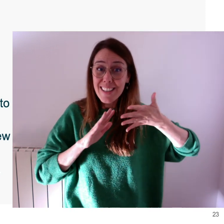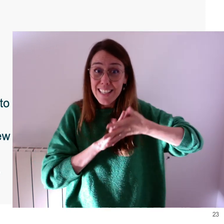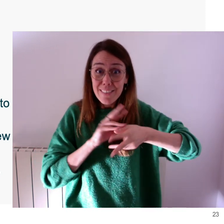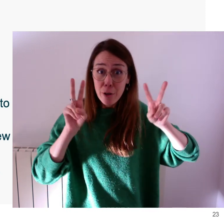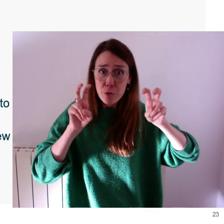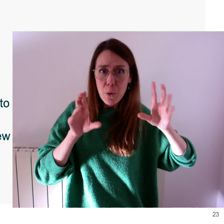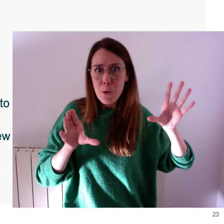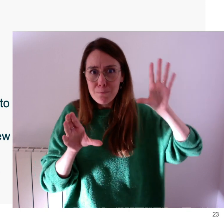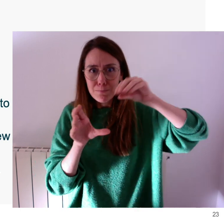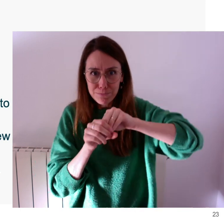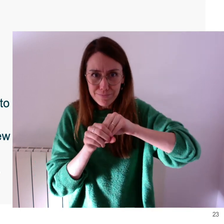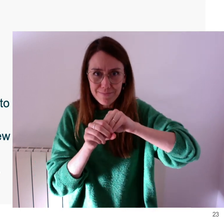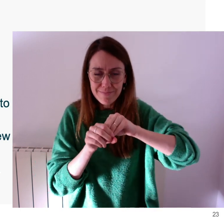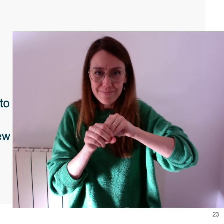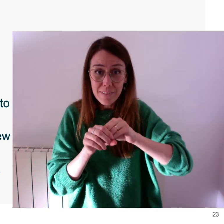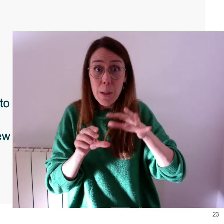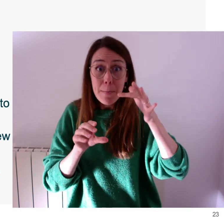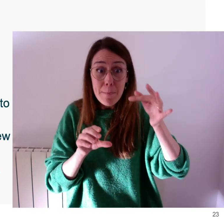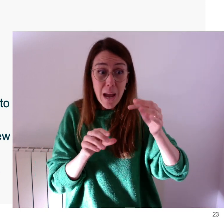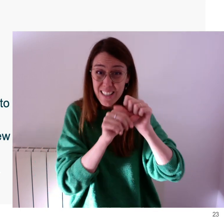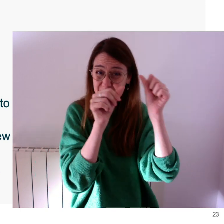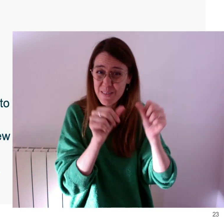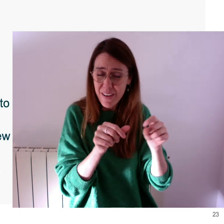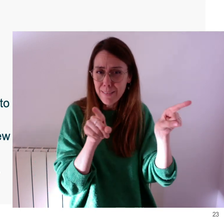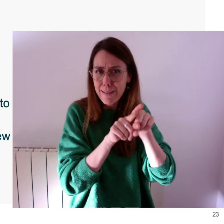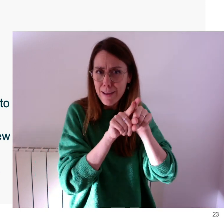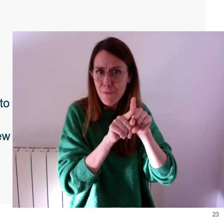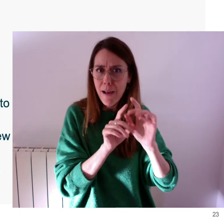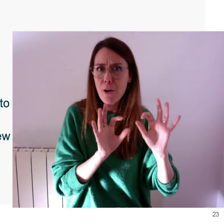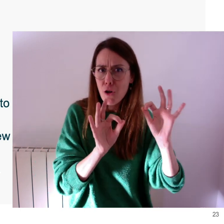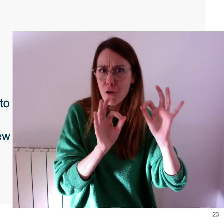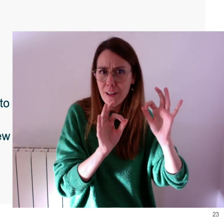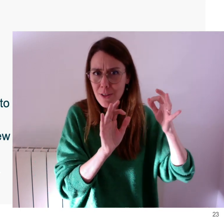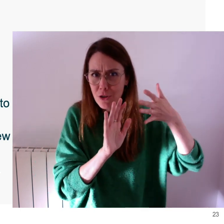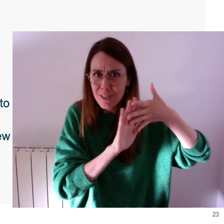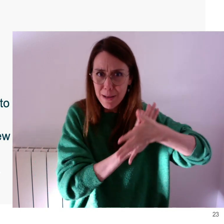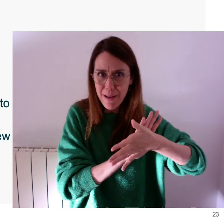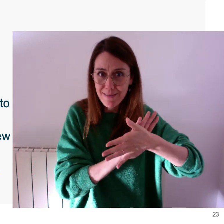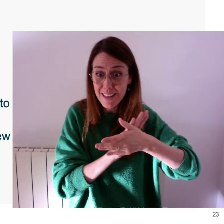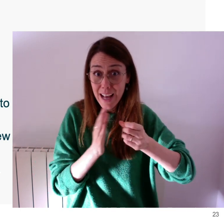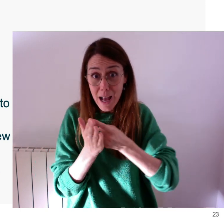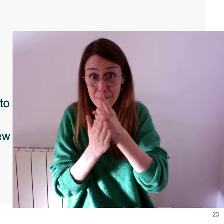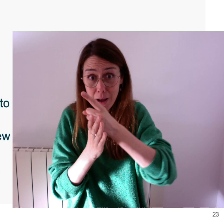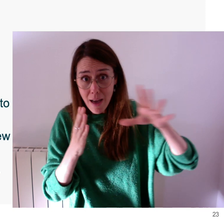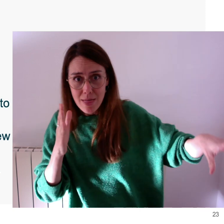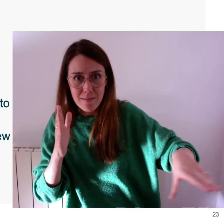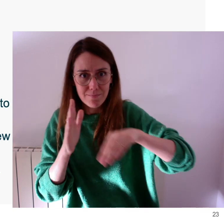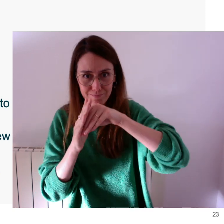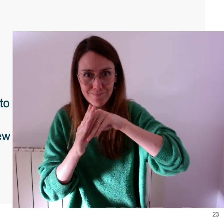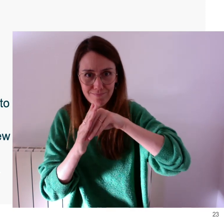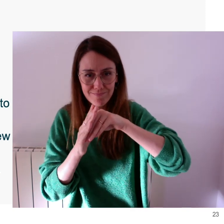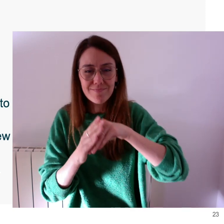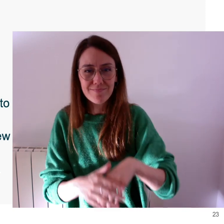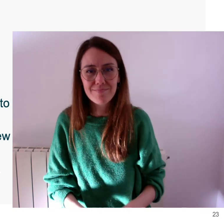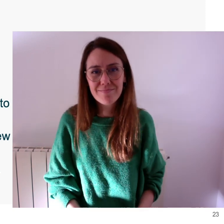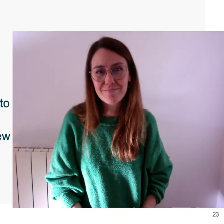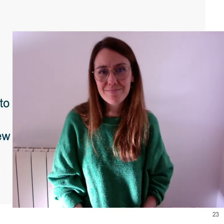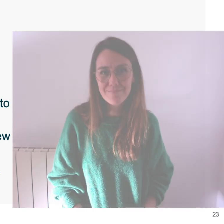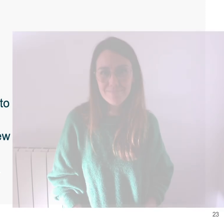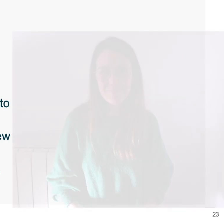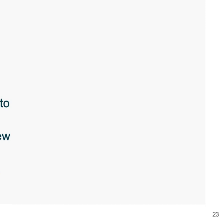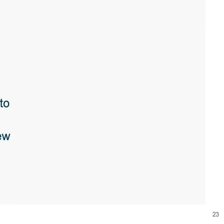adds new meaning, and also that manner is a semantic specification added to path.